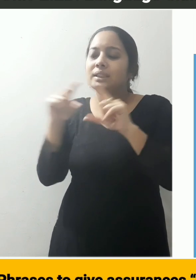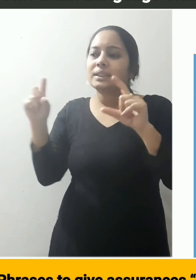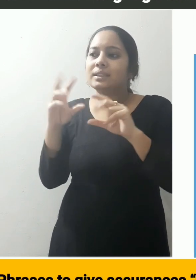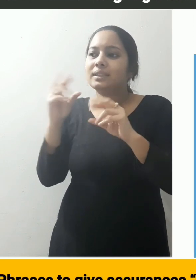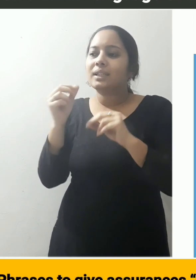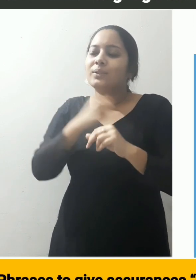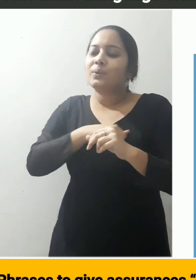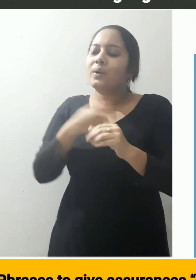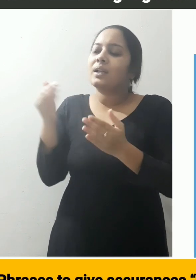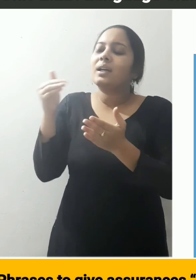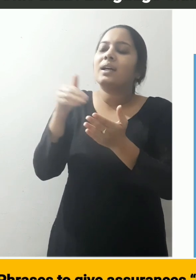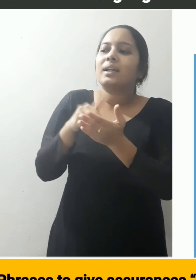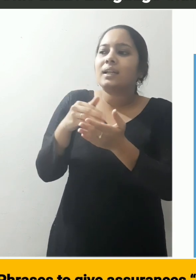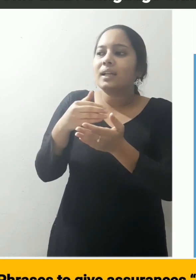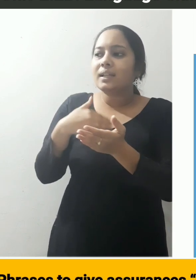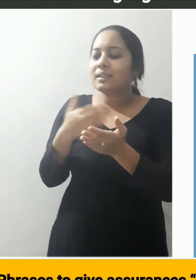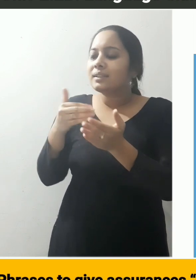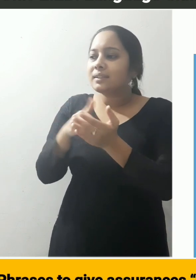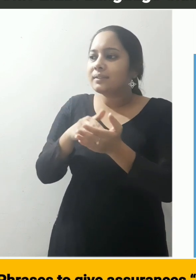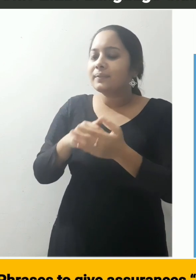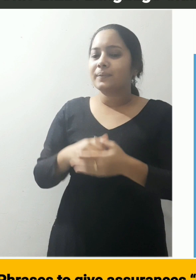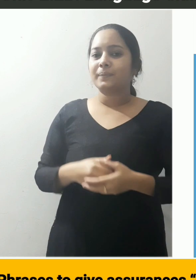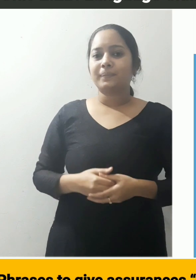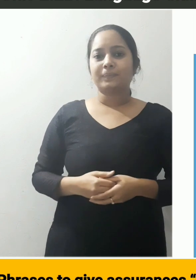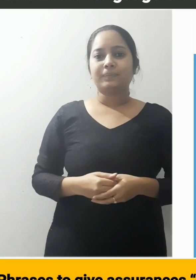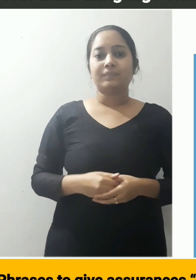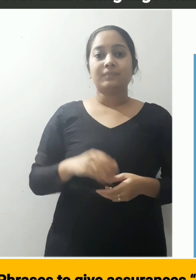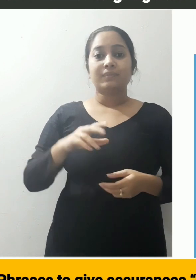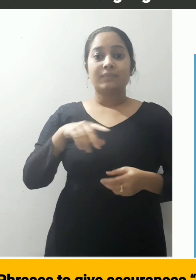Phrases to give assurances. I will